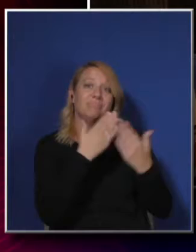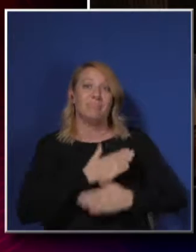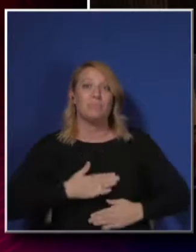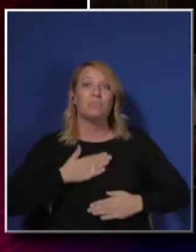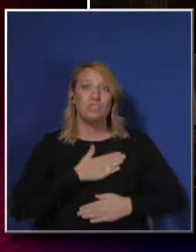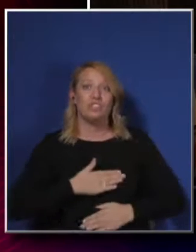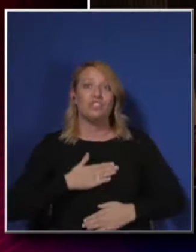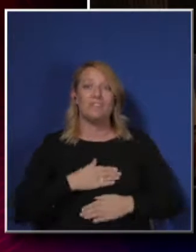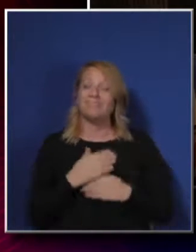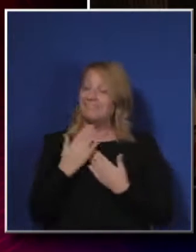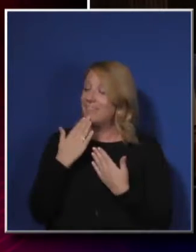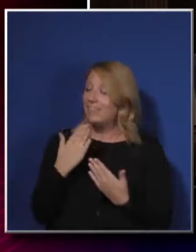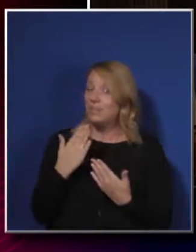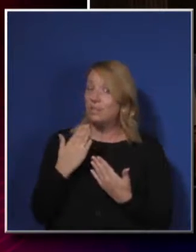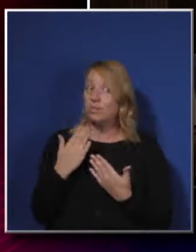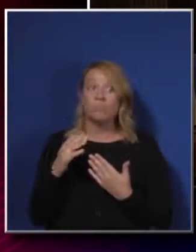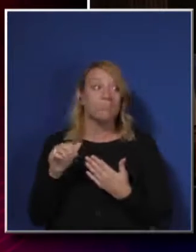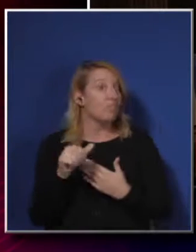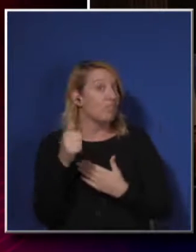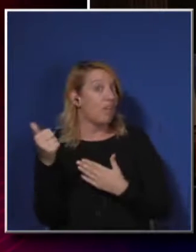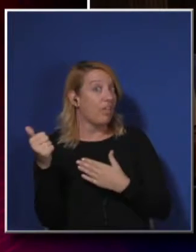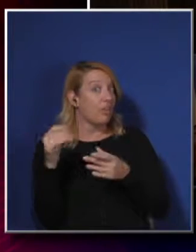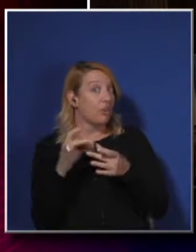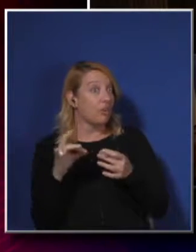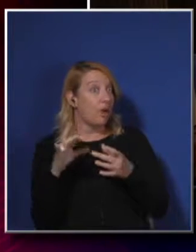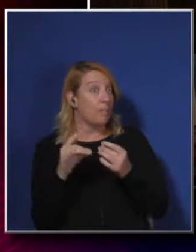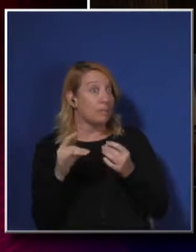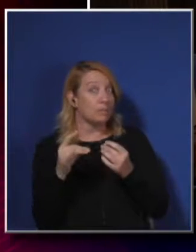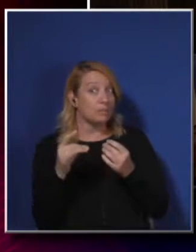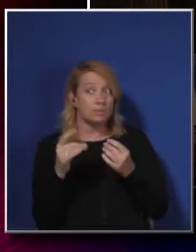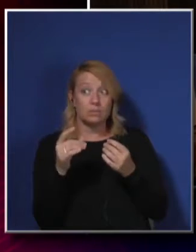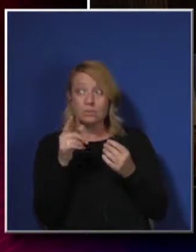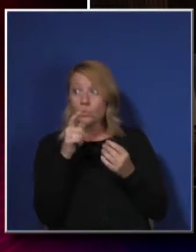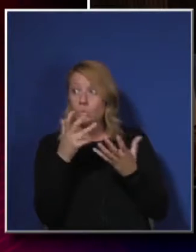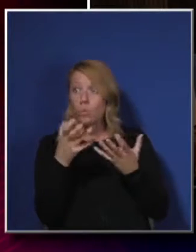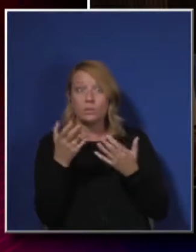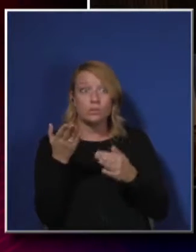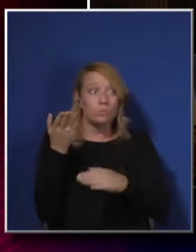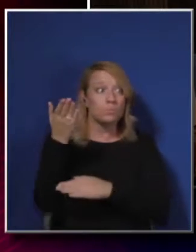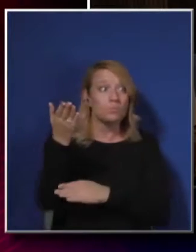you. So with that, unless there's other comments, can someone entertain a motion?